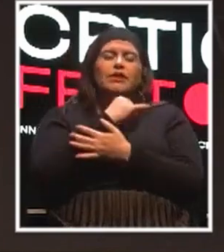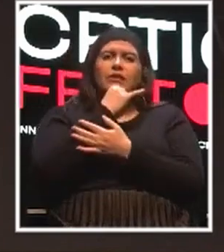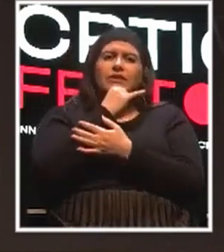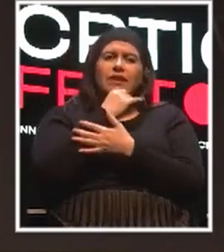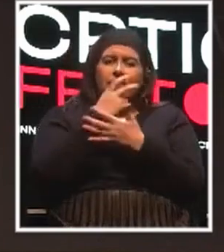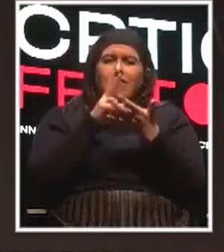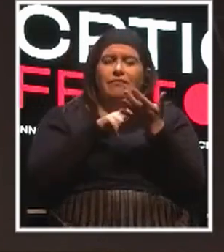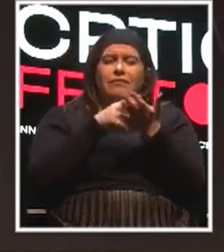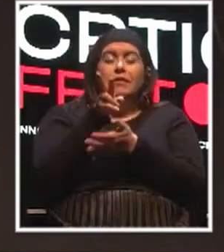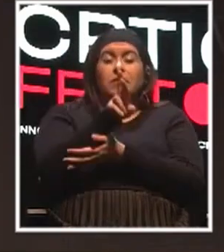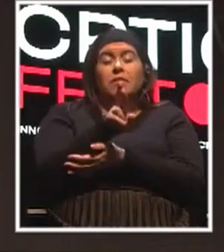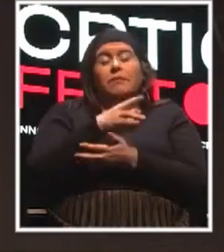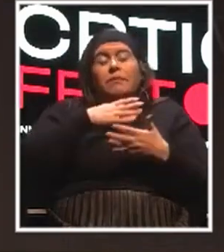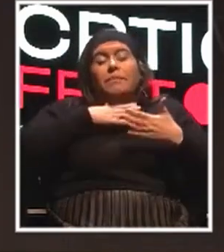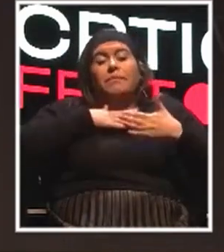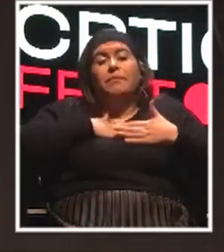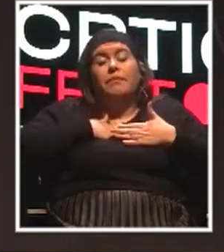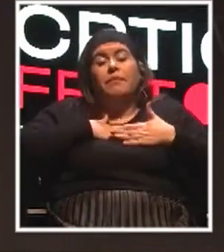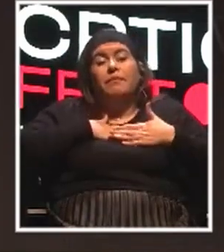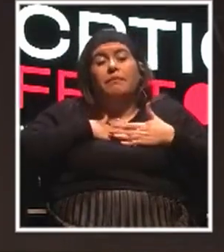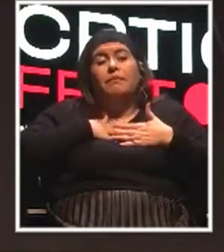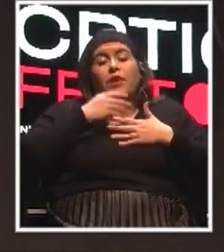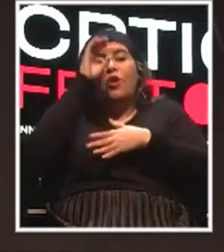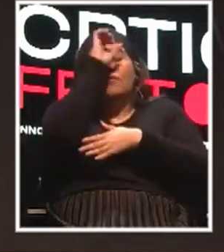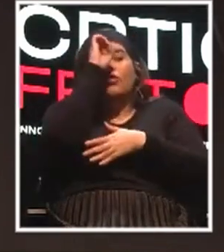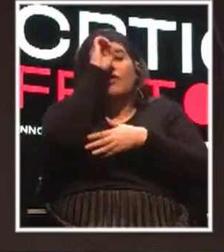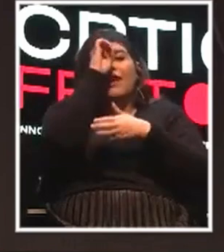fans and people who really love,